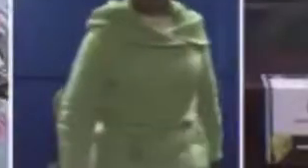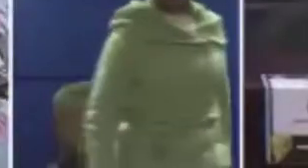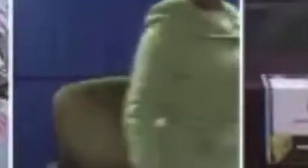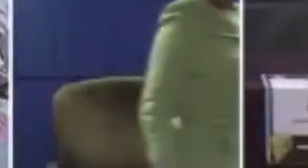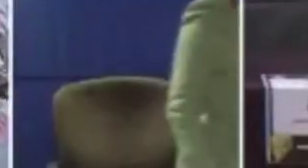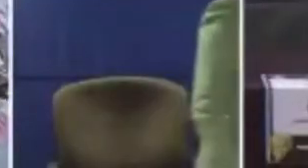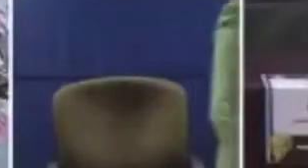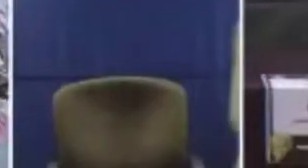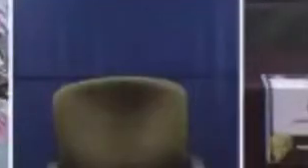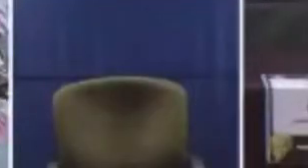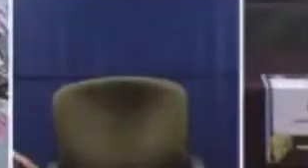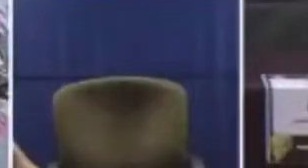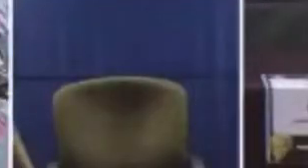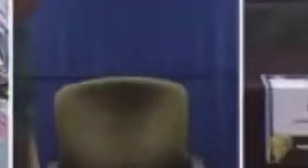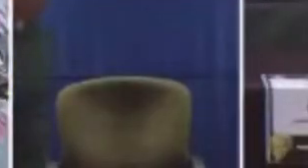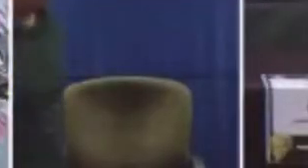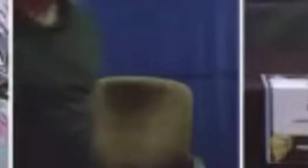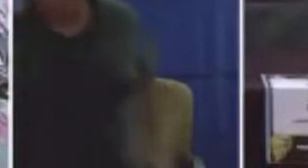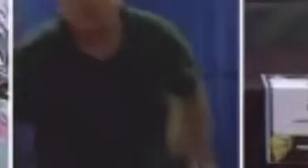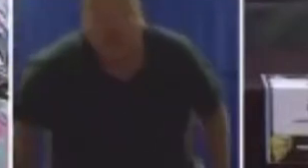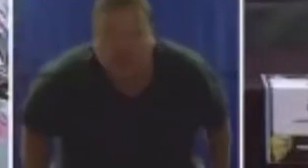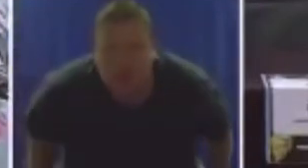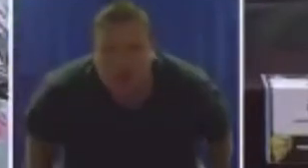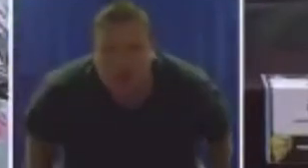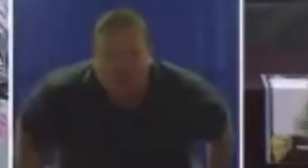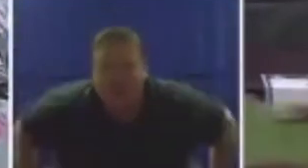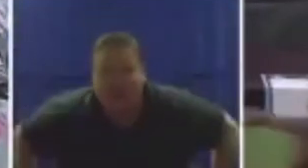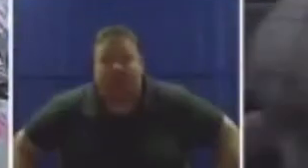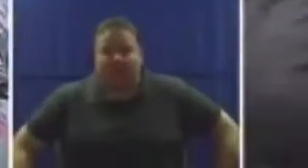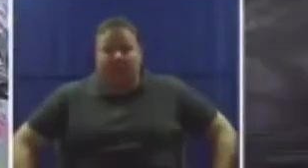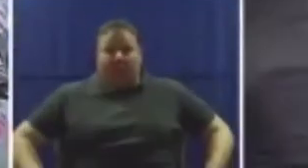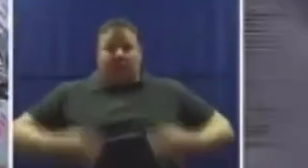And no member must interfere.